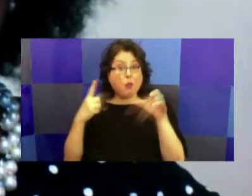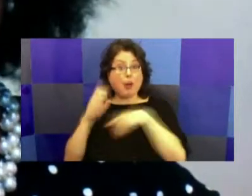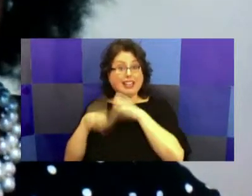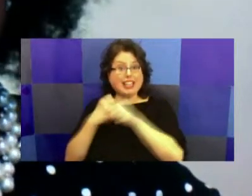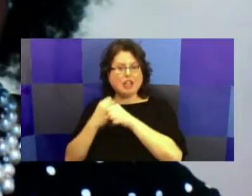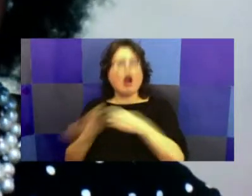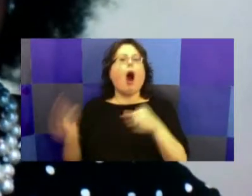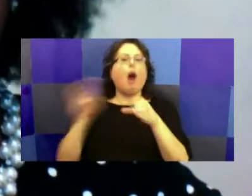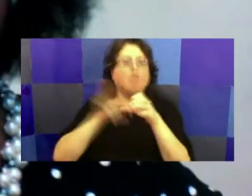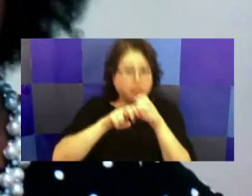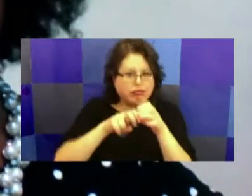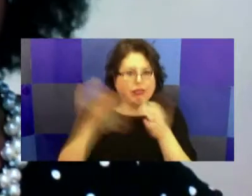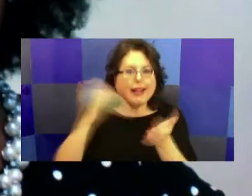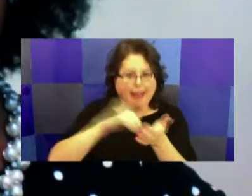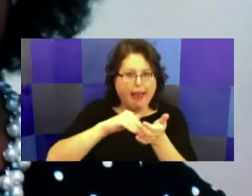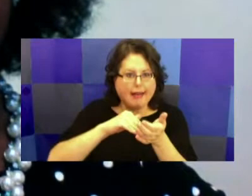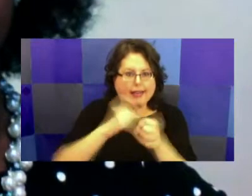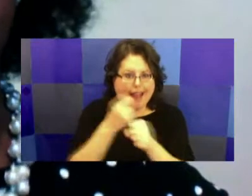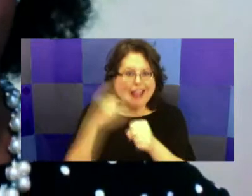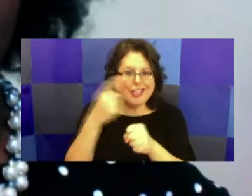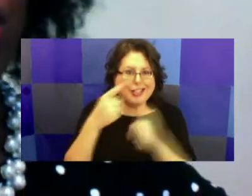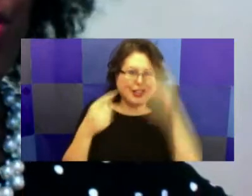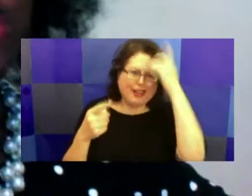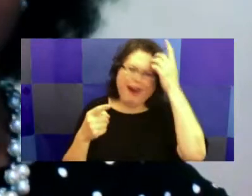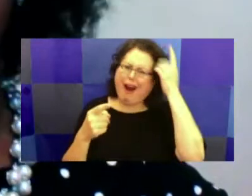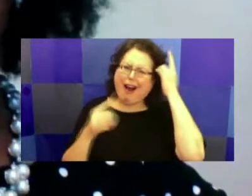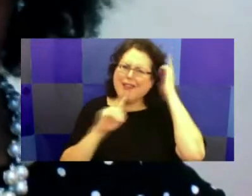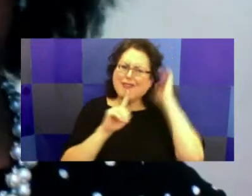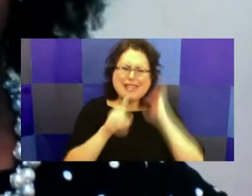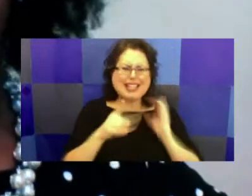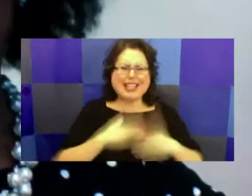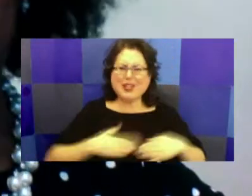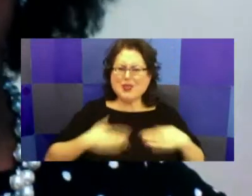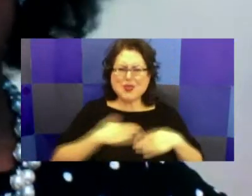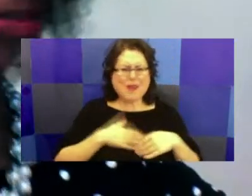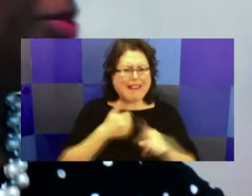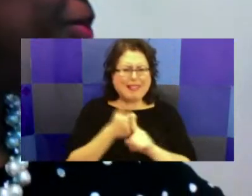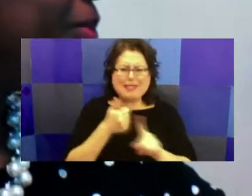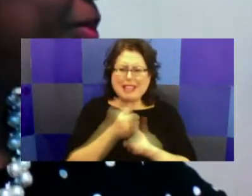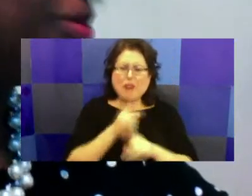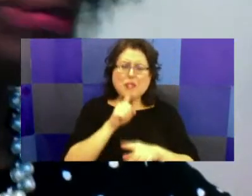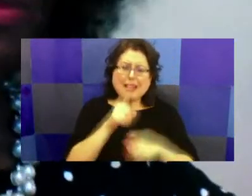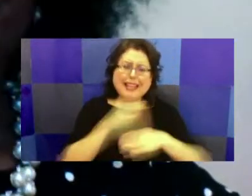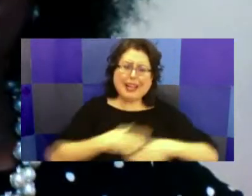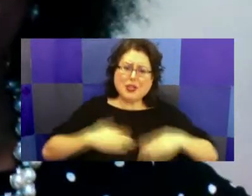come back because they really enjoy themselves and they really enjoy the students.